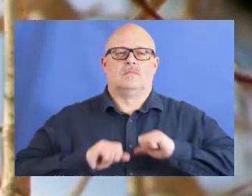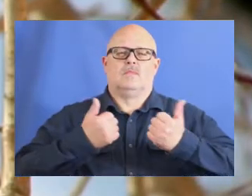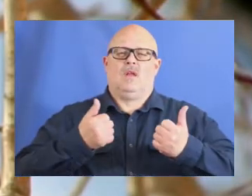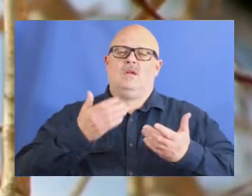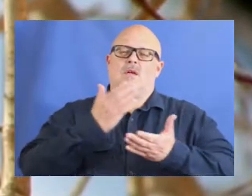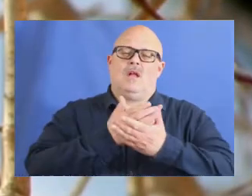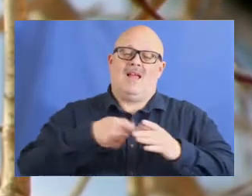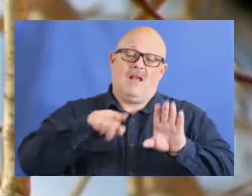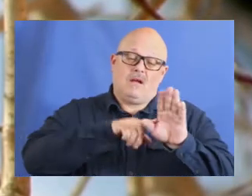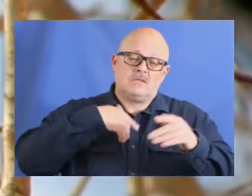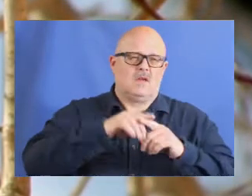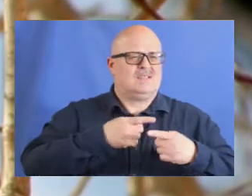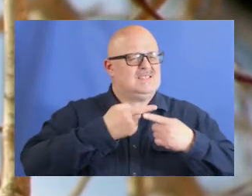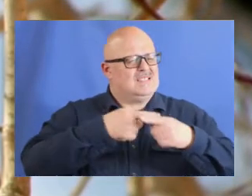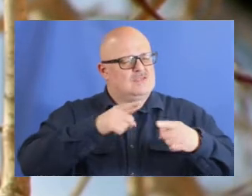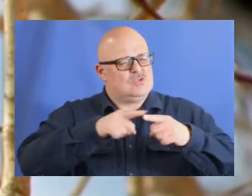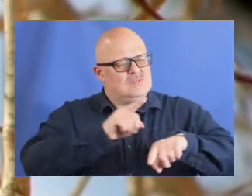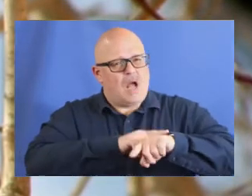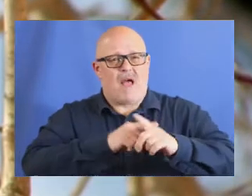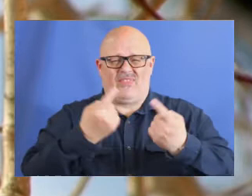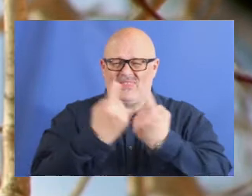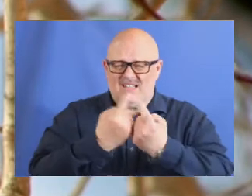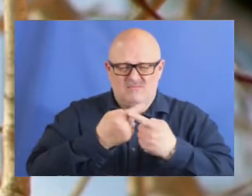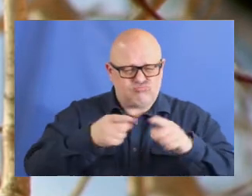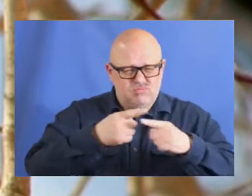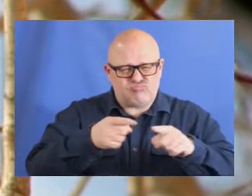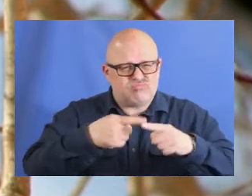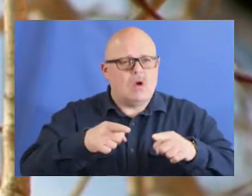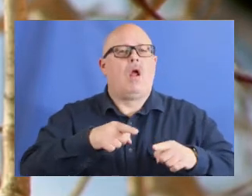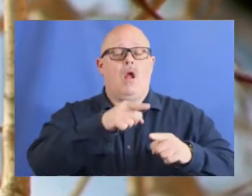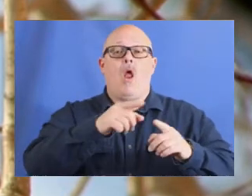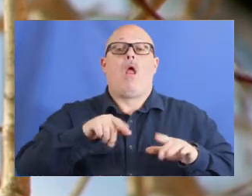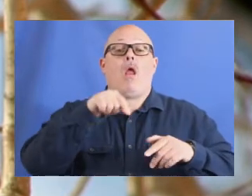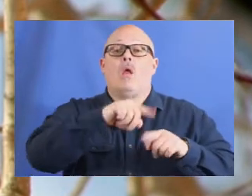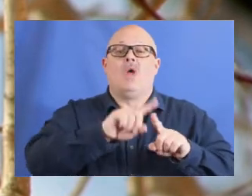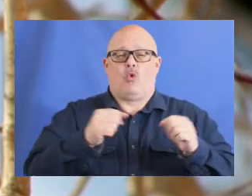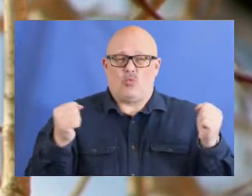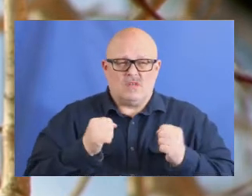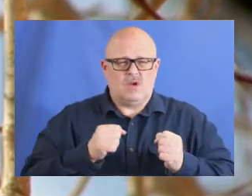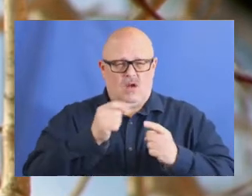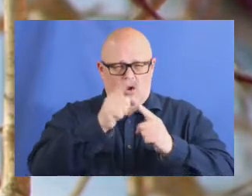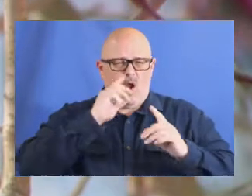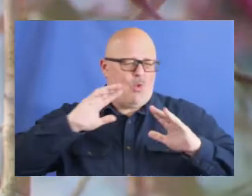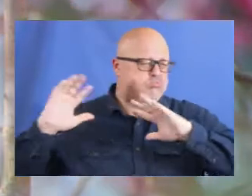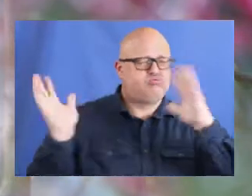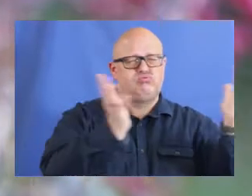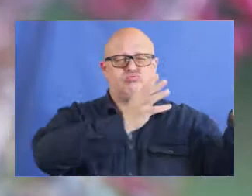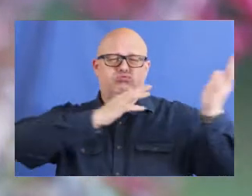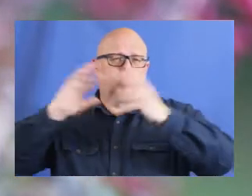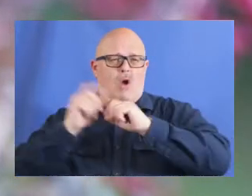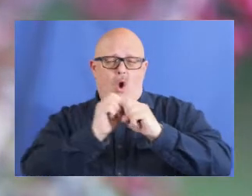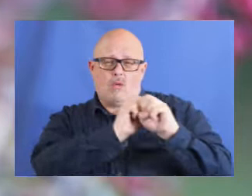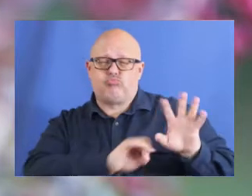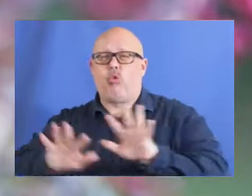In winter, the reserve is dramatic and windswept, and this is when you'll see large flocks of fieldfare